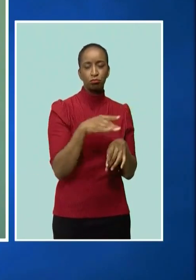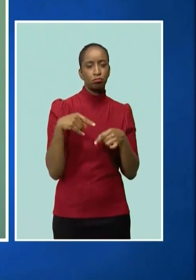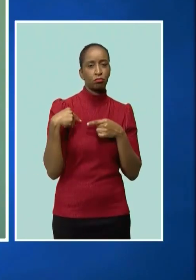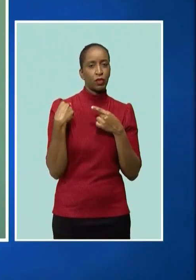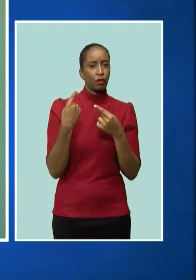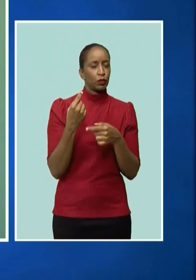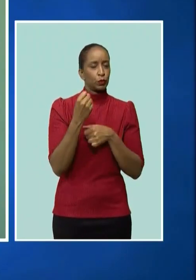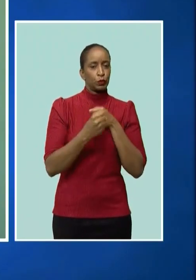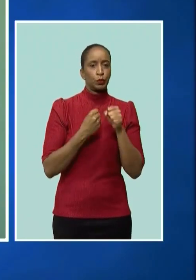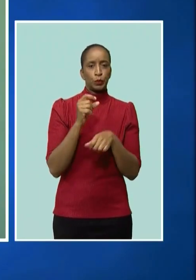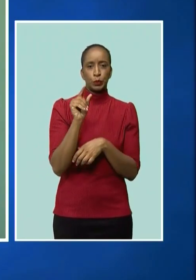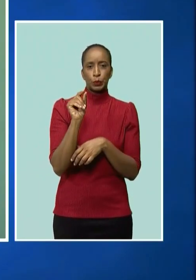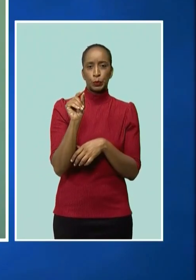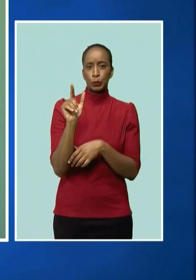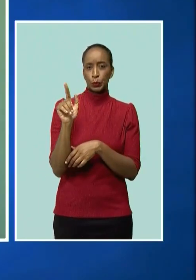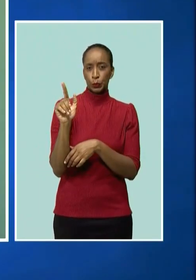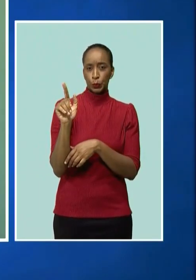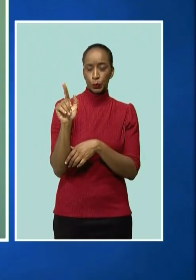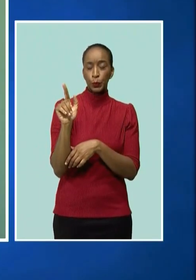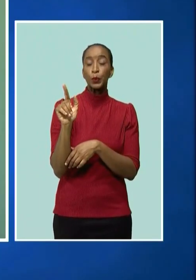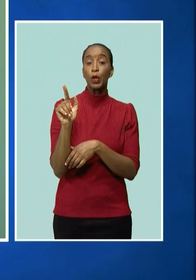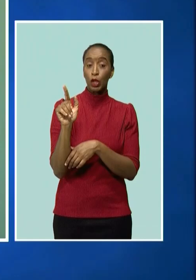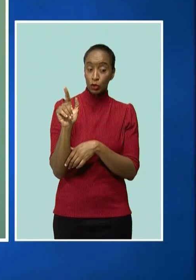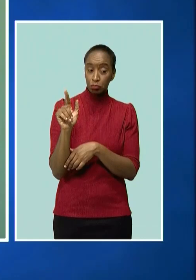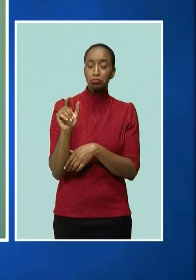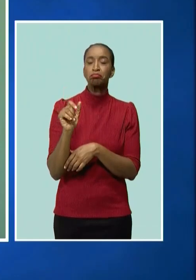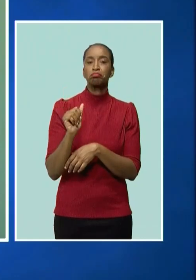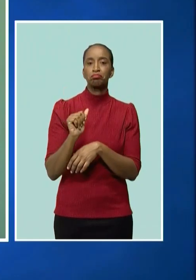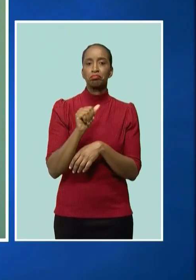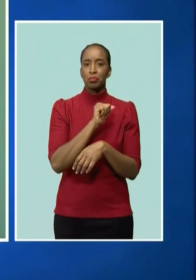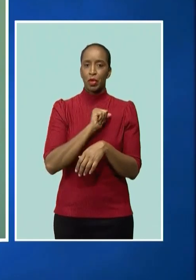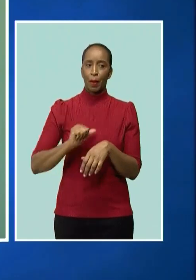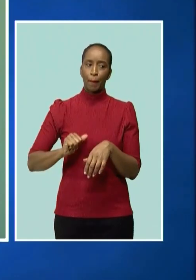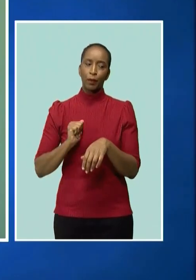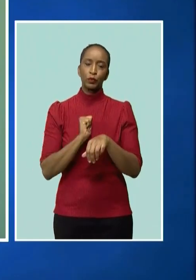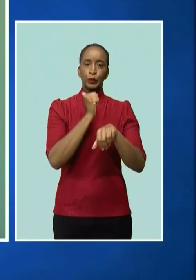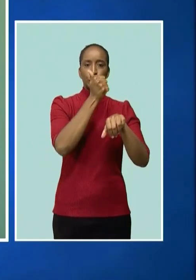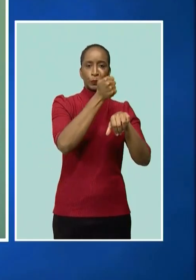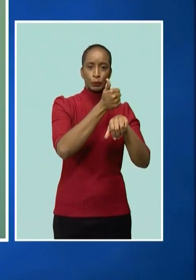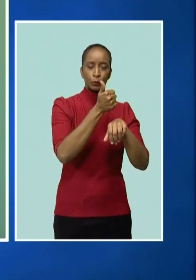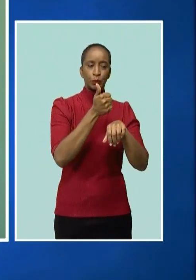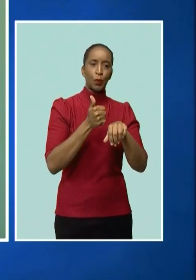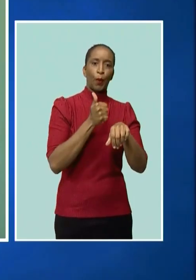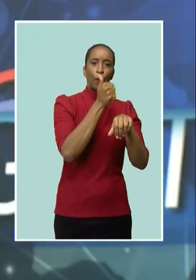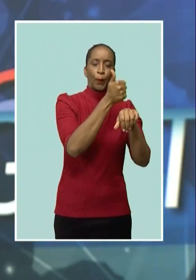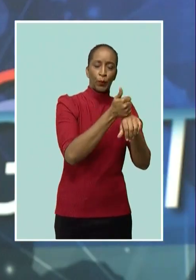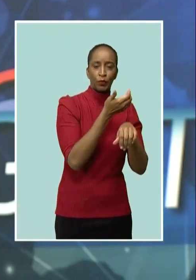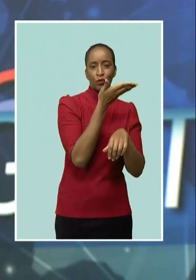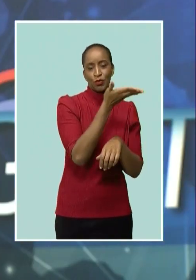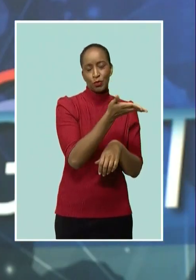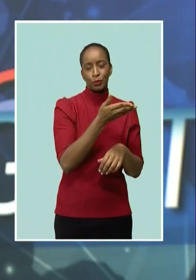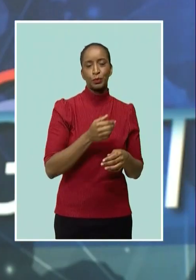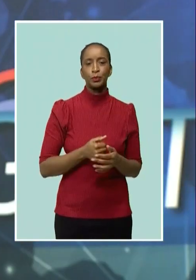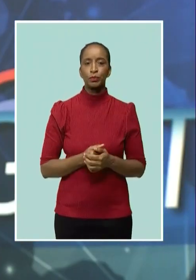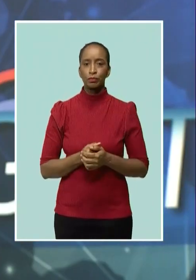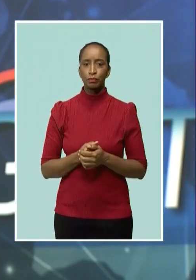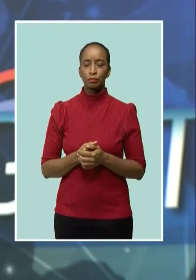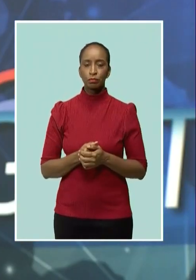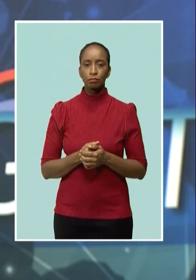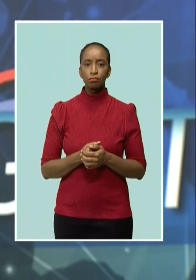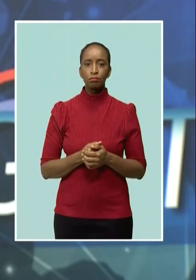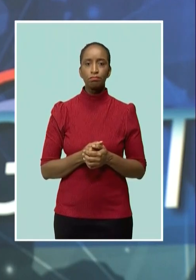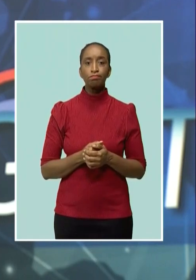2021, High Commissioner MacDonald has been in Kenya doing fantastic work. The traumatic